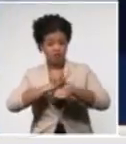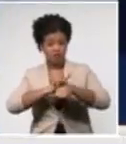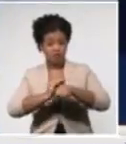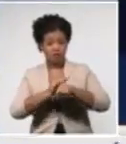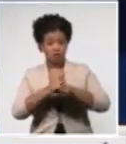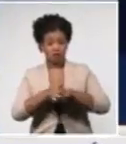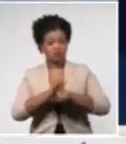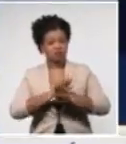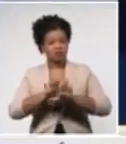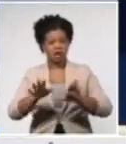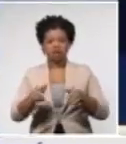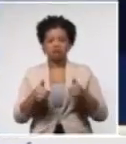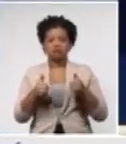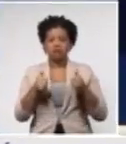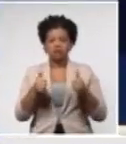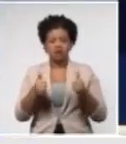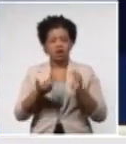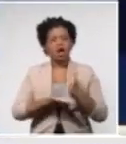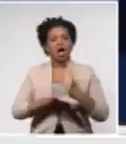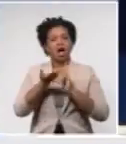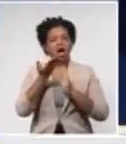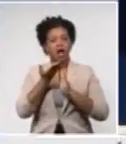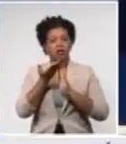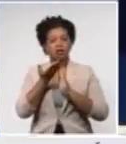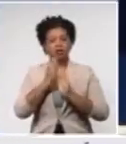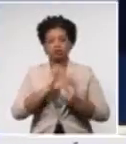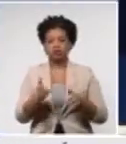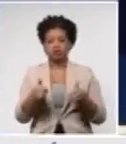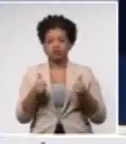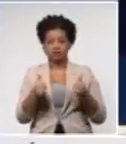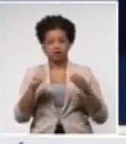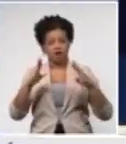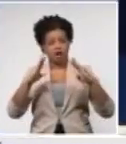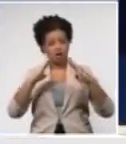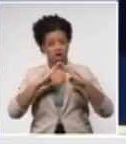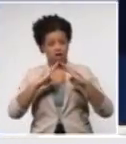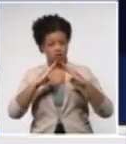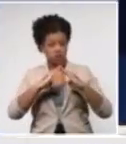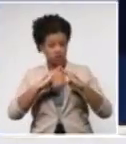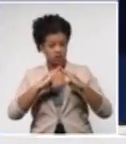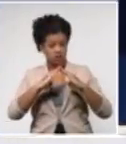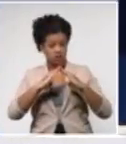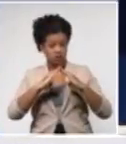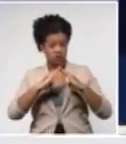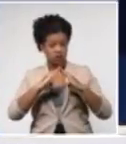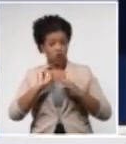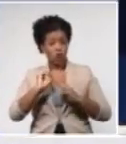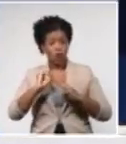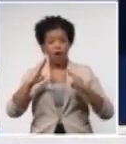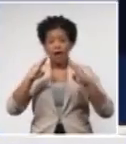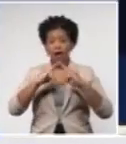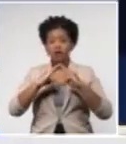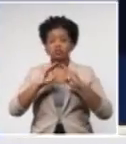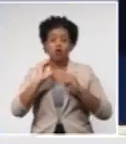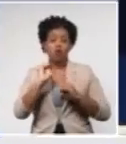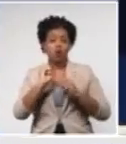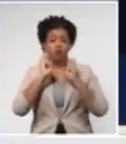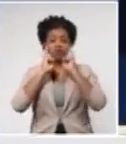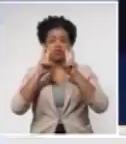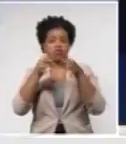And in Cuba, 220 people have been diagnosed with the disease, have clinically